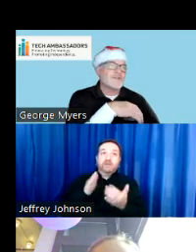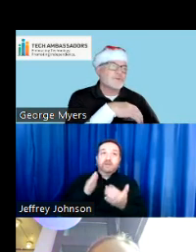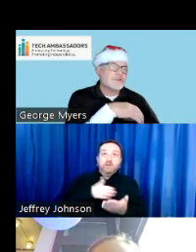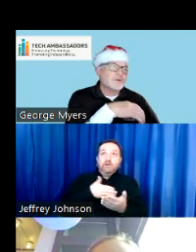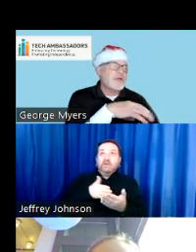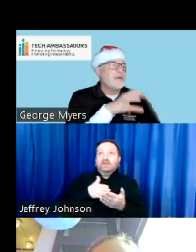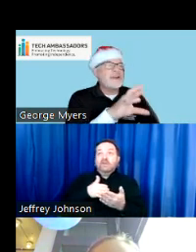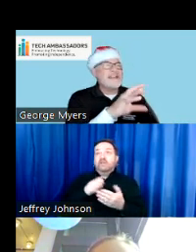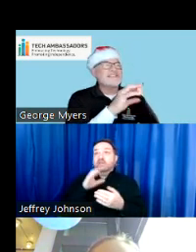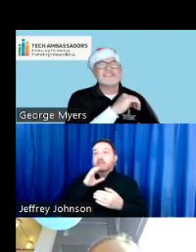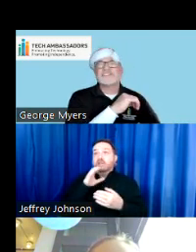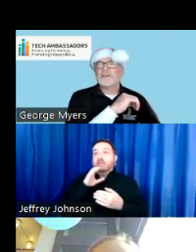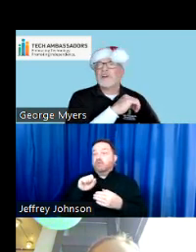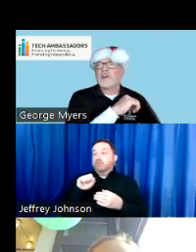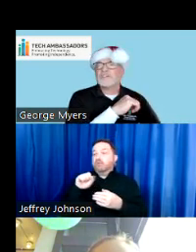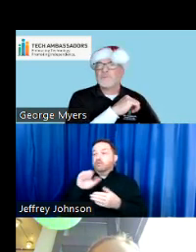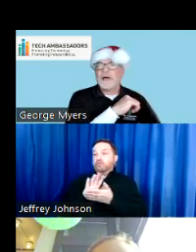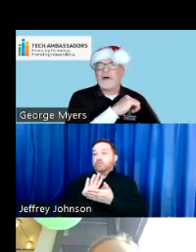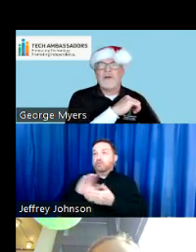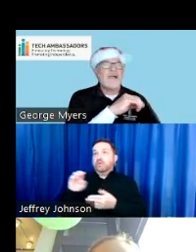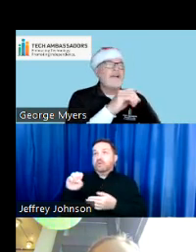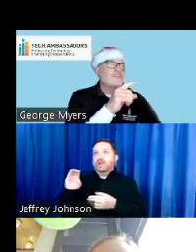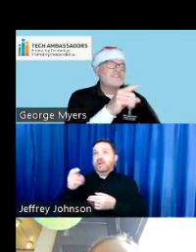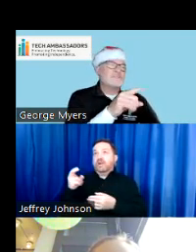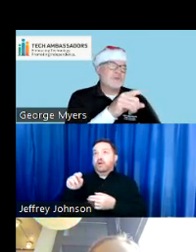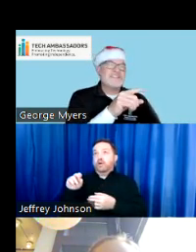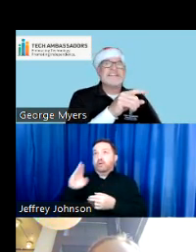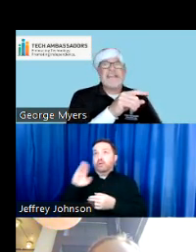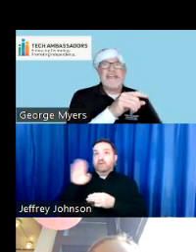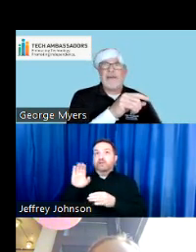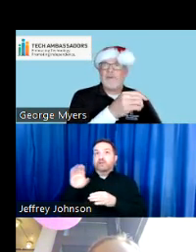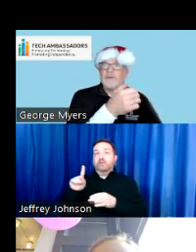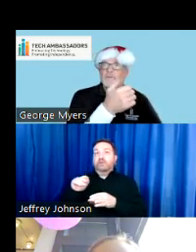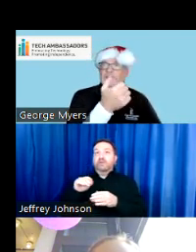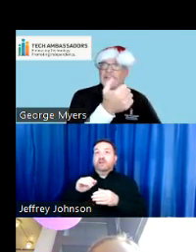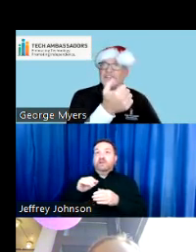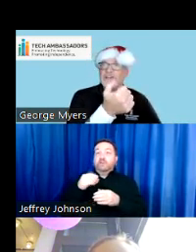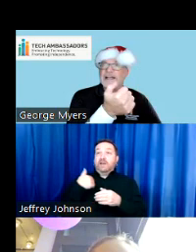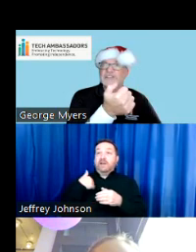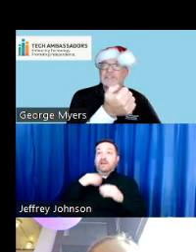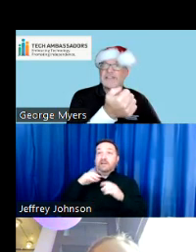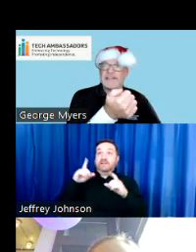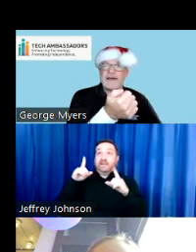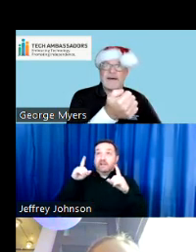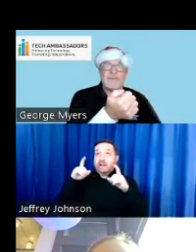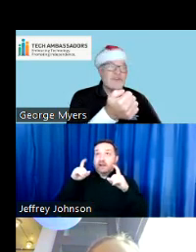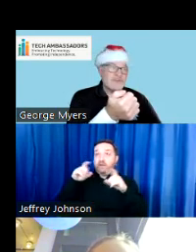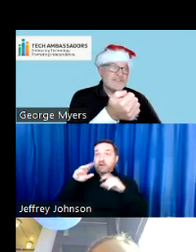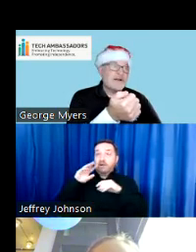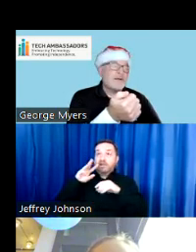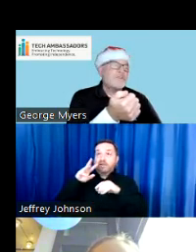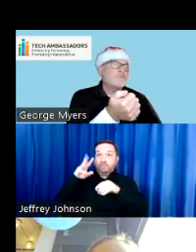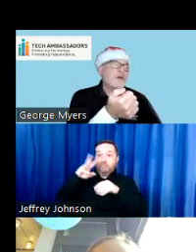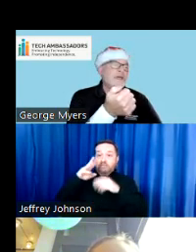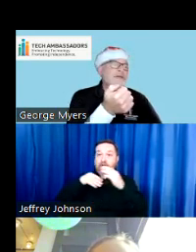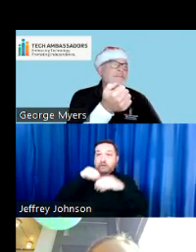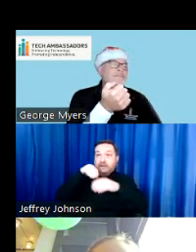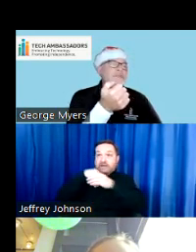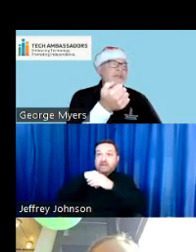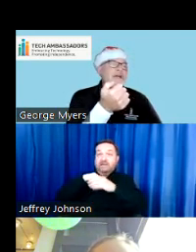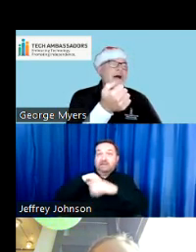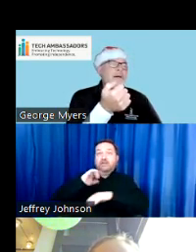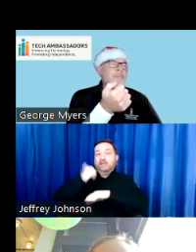school Echoes will do, but it has a little screen on it as well. There's a built-in camera that would let you actually, if you set it up this